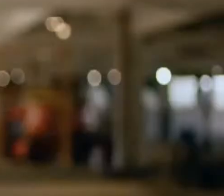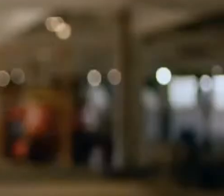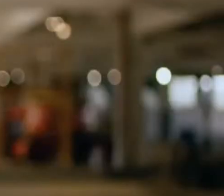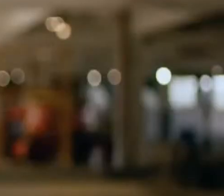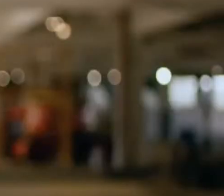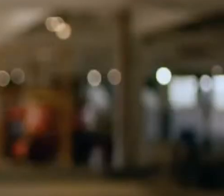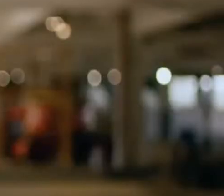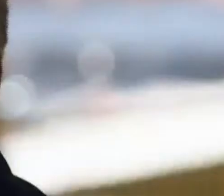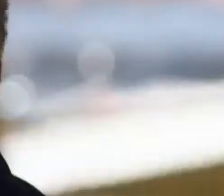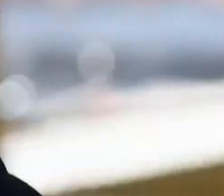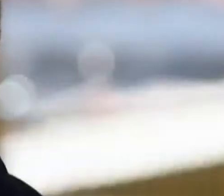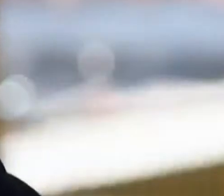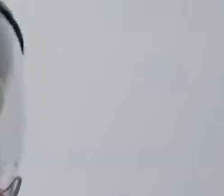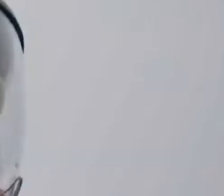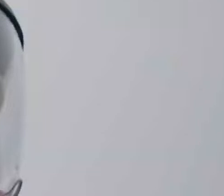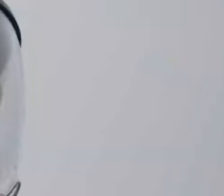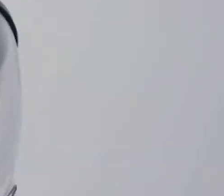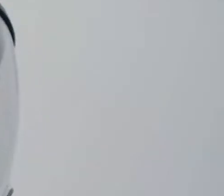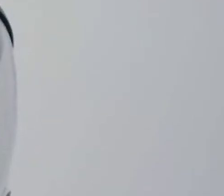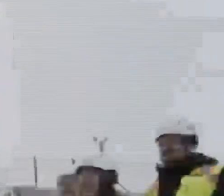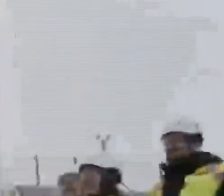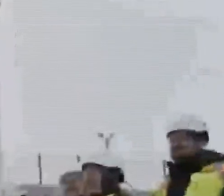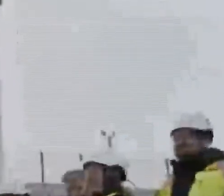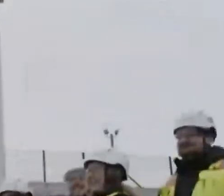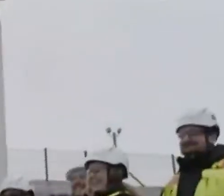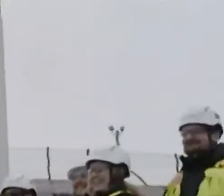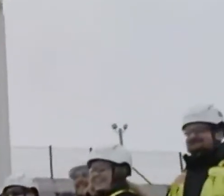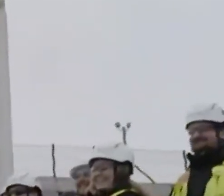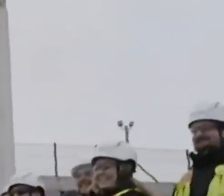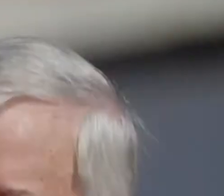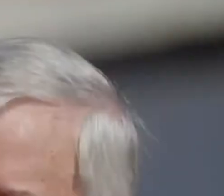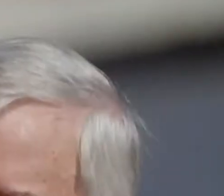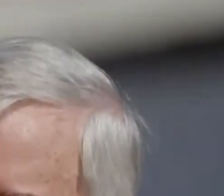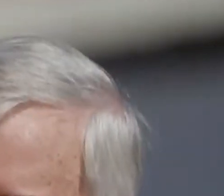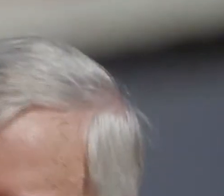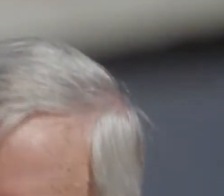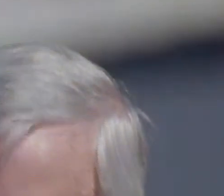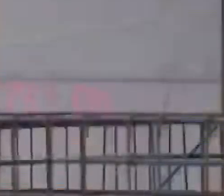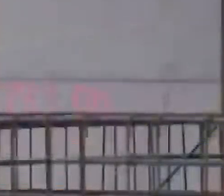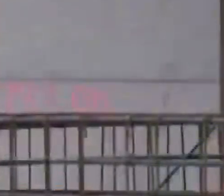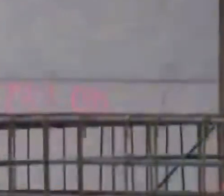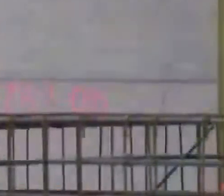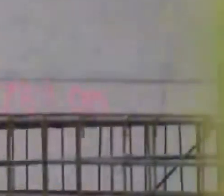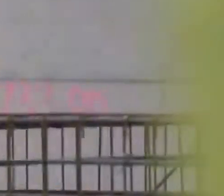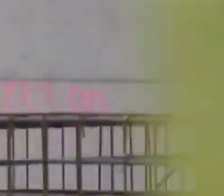just a cross-section of America working here on our stadium, and I'm very proud of that.